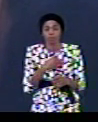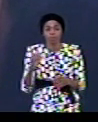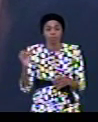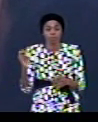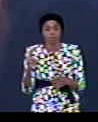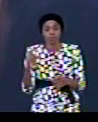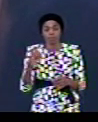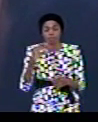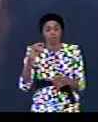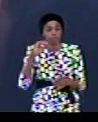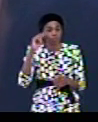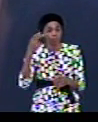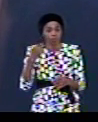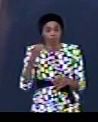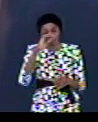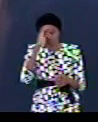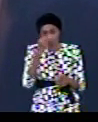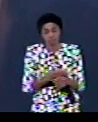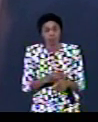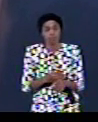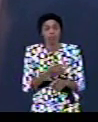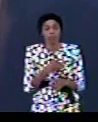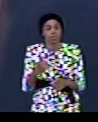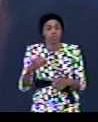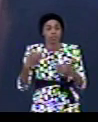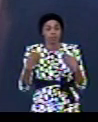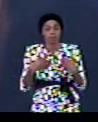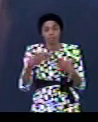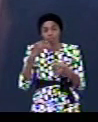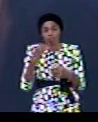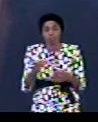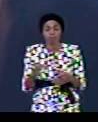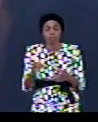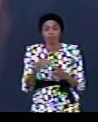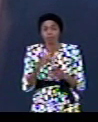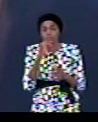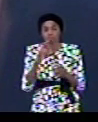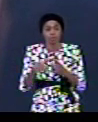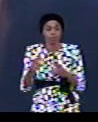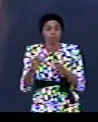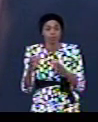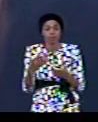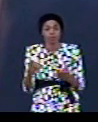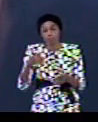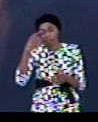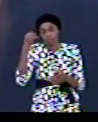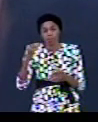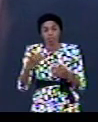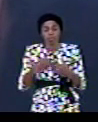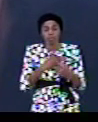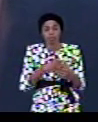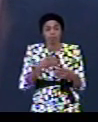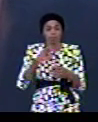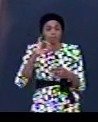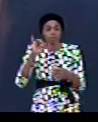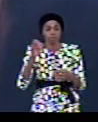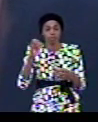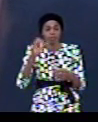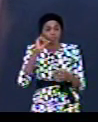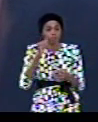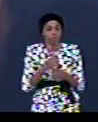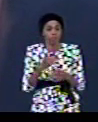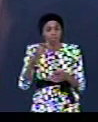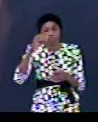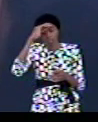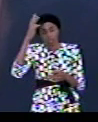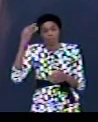Hamor's son. And the young man deferred not to do the thing, because he had delight in Jacob's daughter. And he